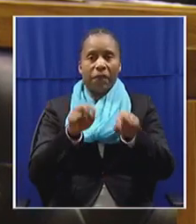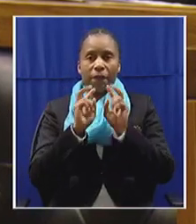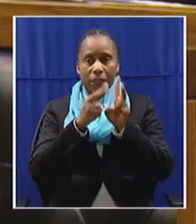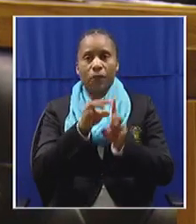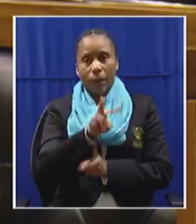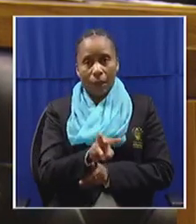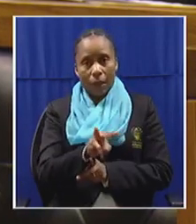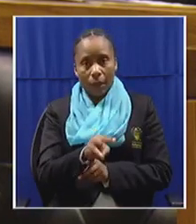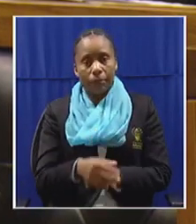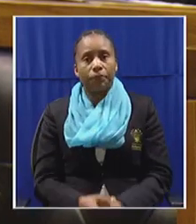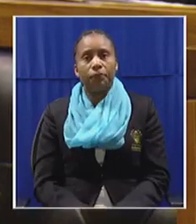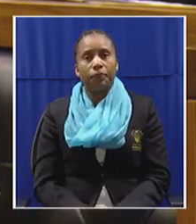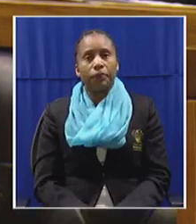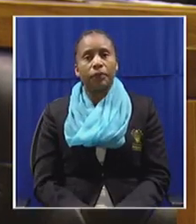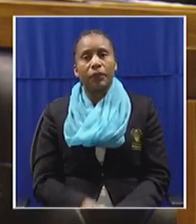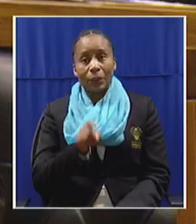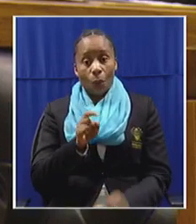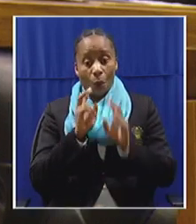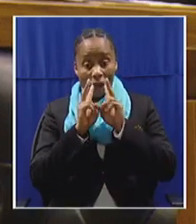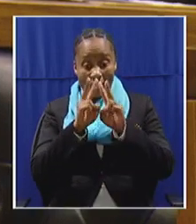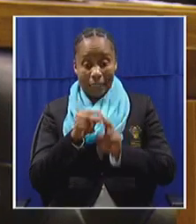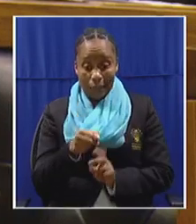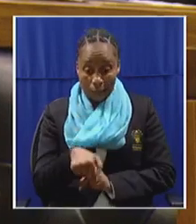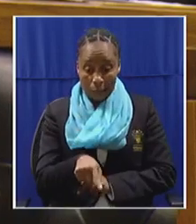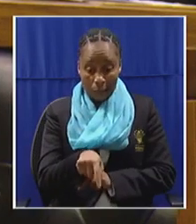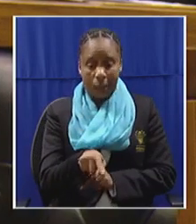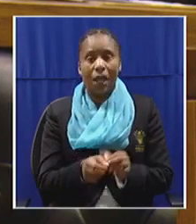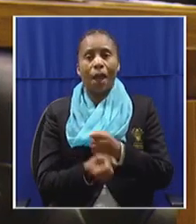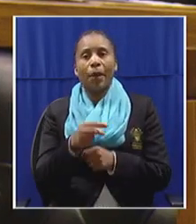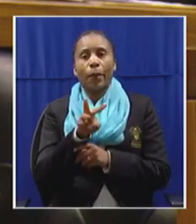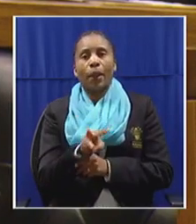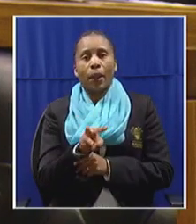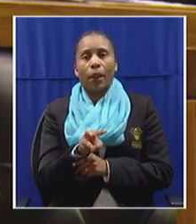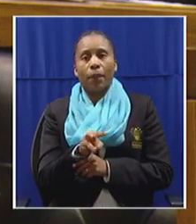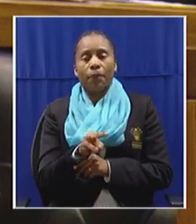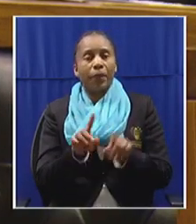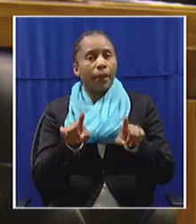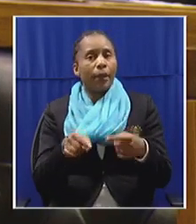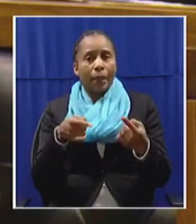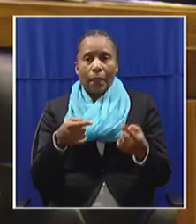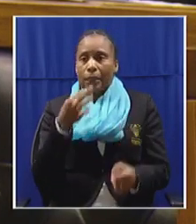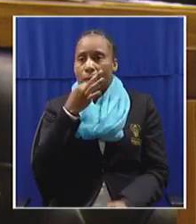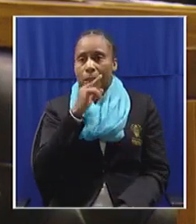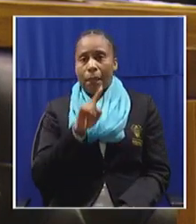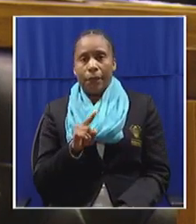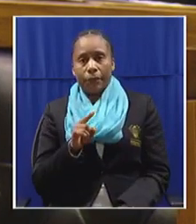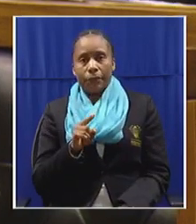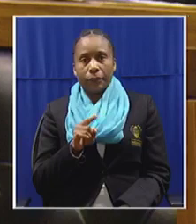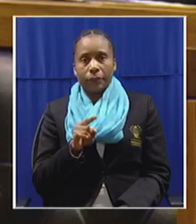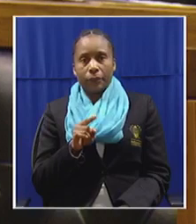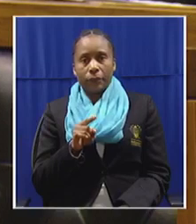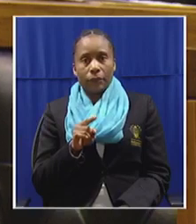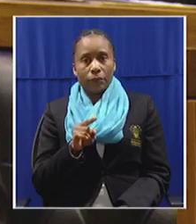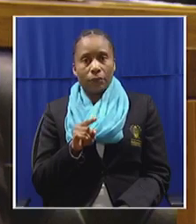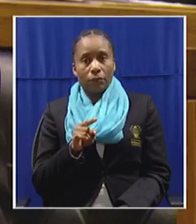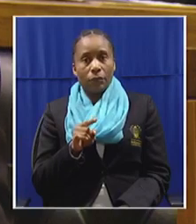And those visits will happen very soon. I can therefore say what measures are going to